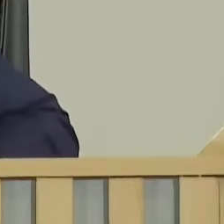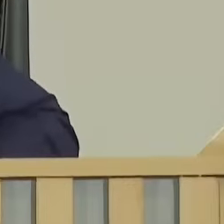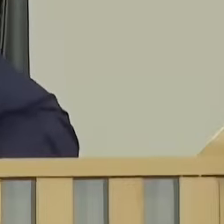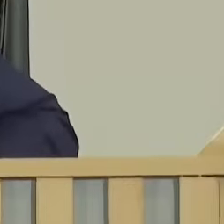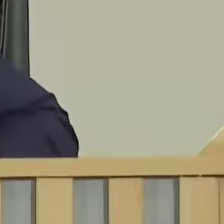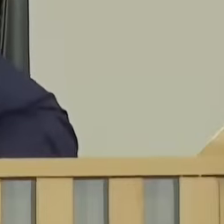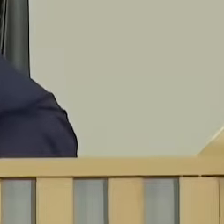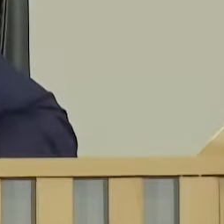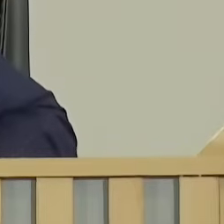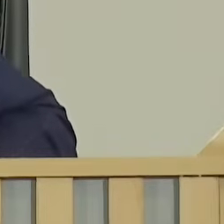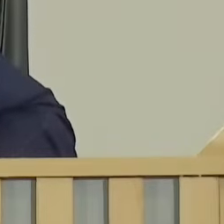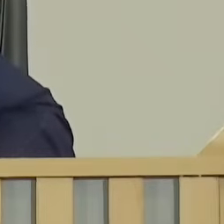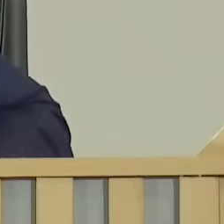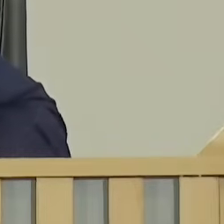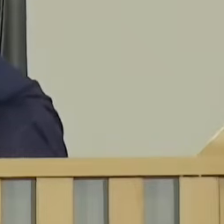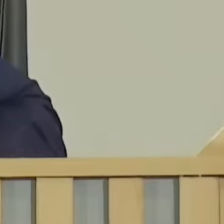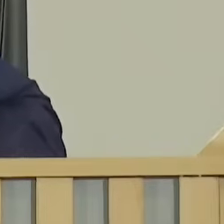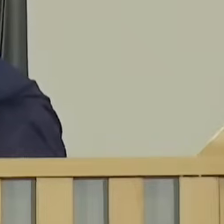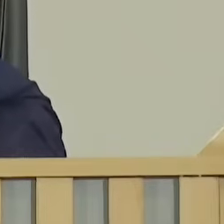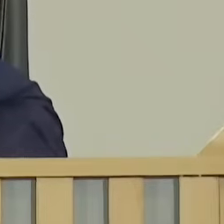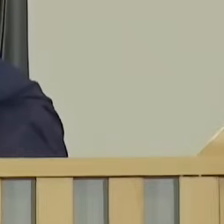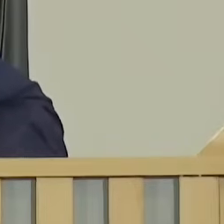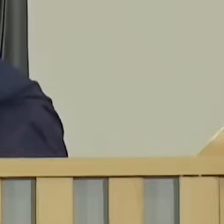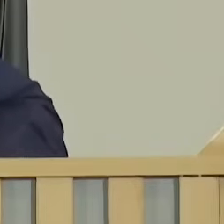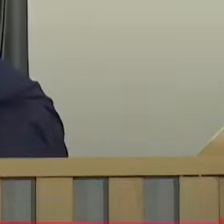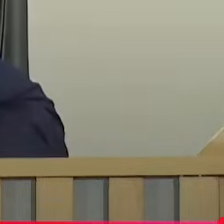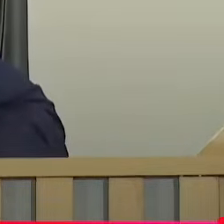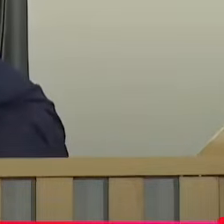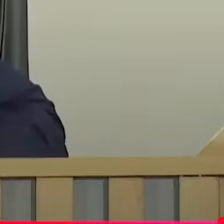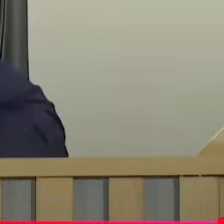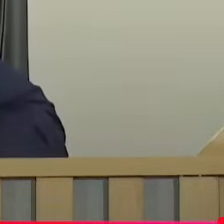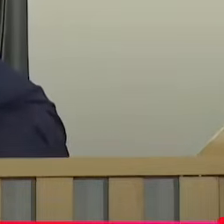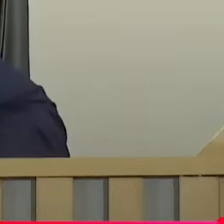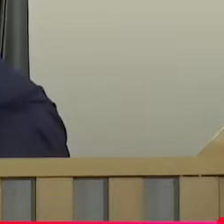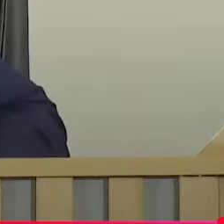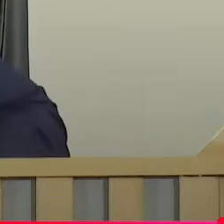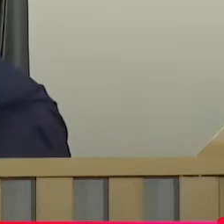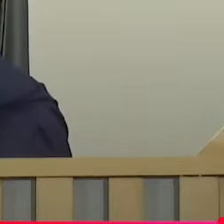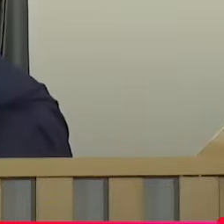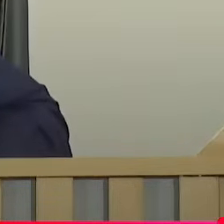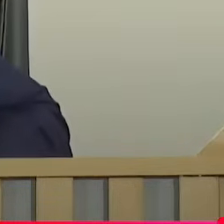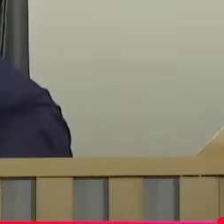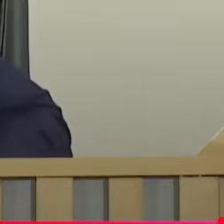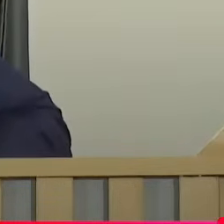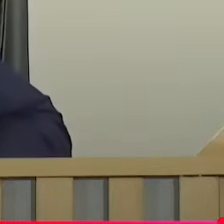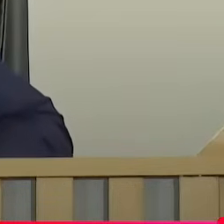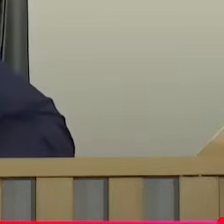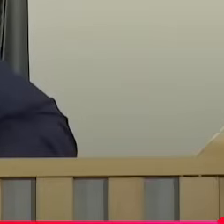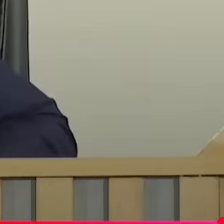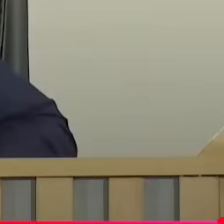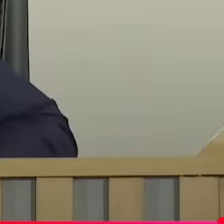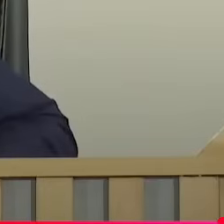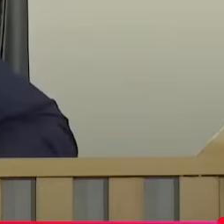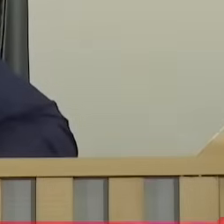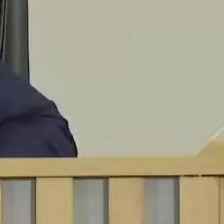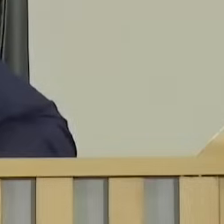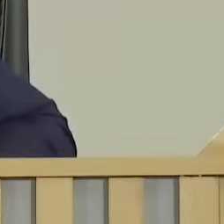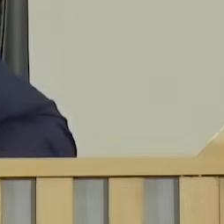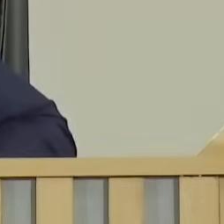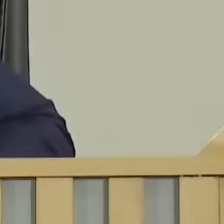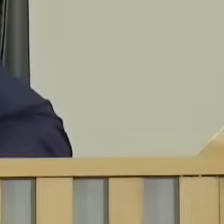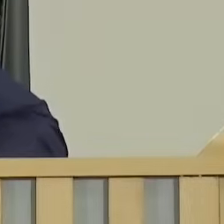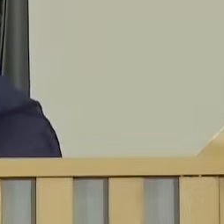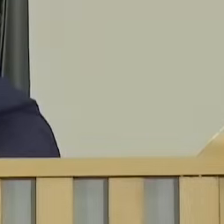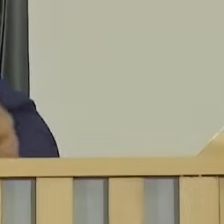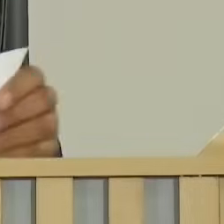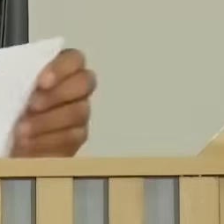due to the fact that the constitutional scheme in express terms removes the operational and managerial control of the police service from